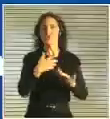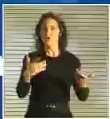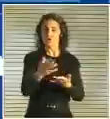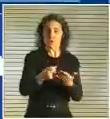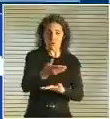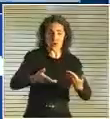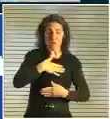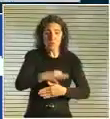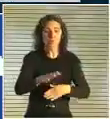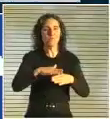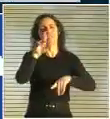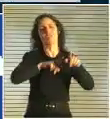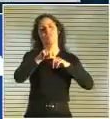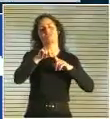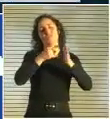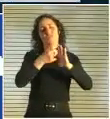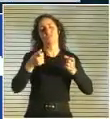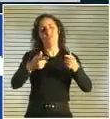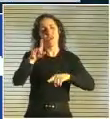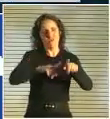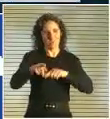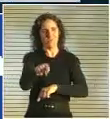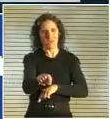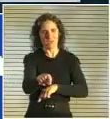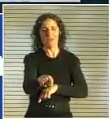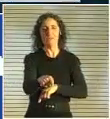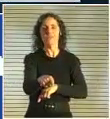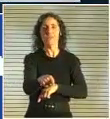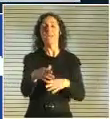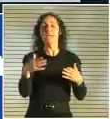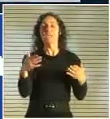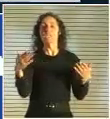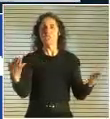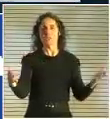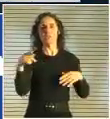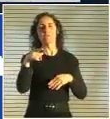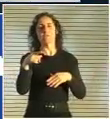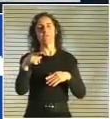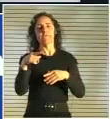something that a company can do alone. It's not necessarily something that a sector can do alone either, but it's a